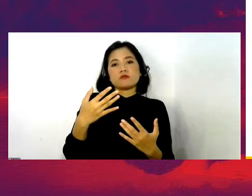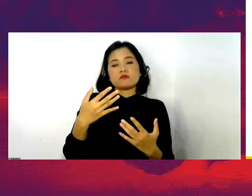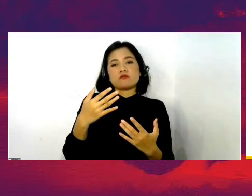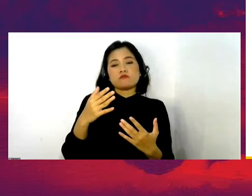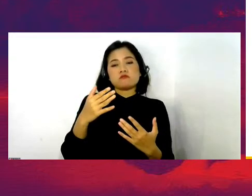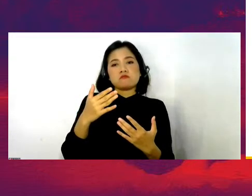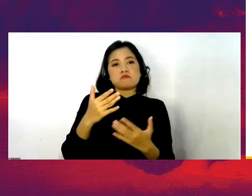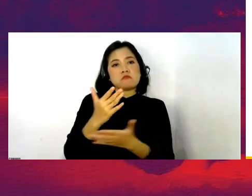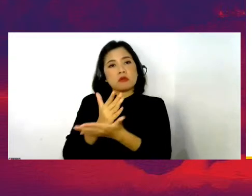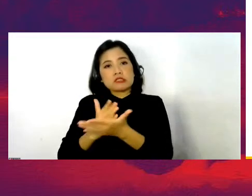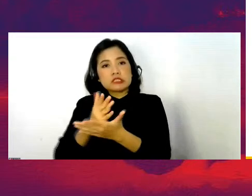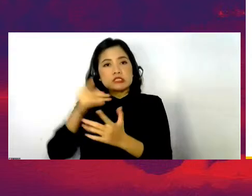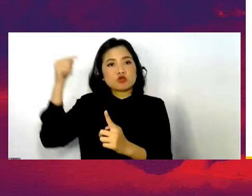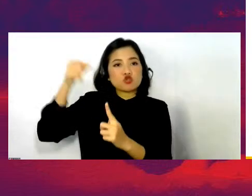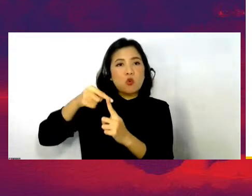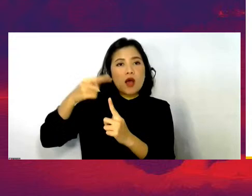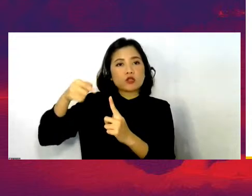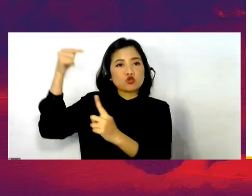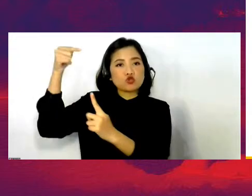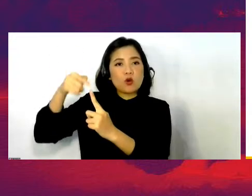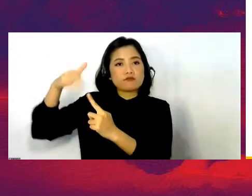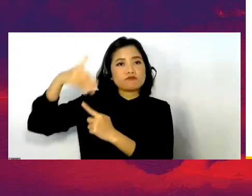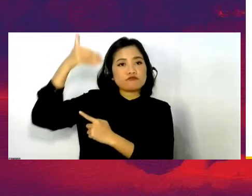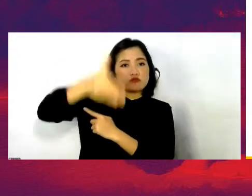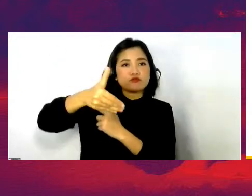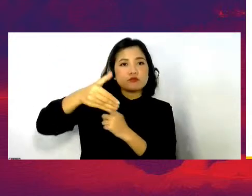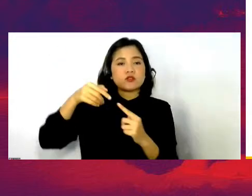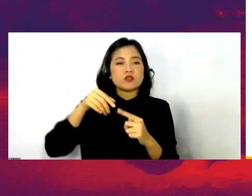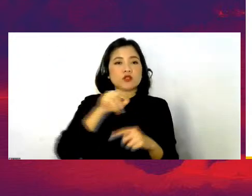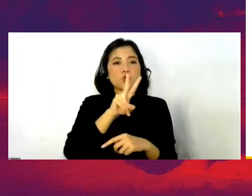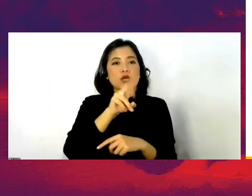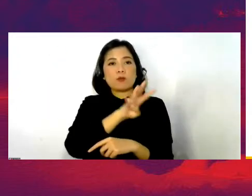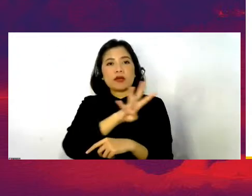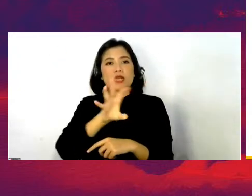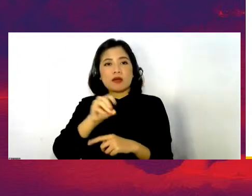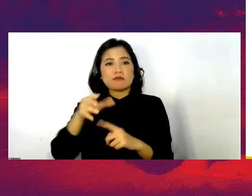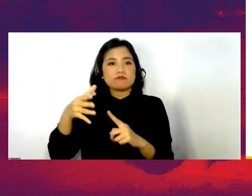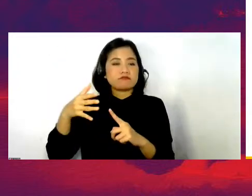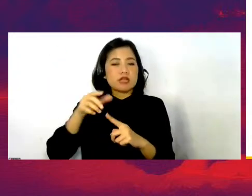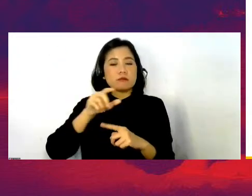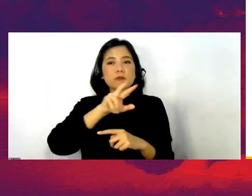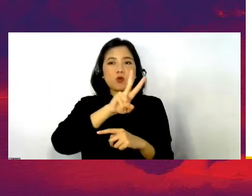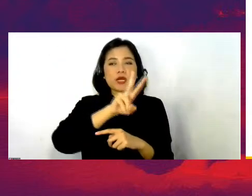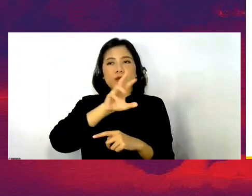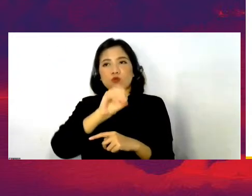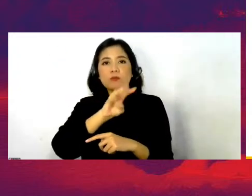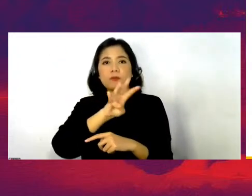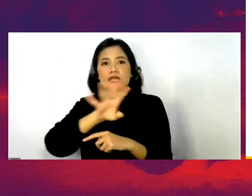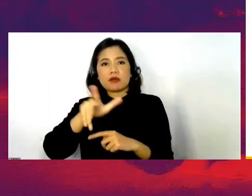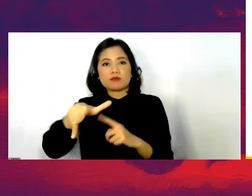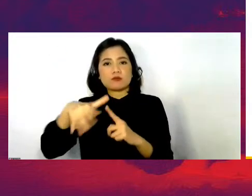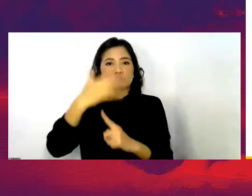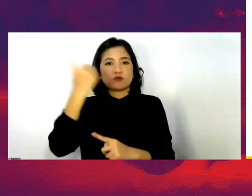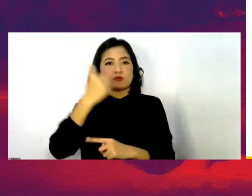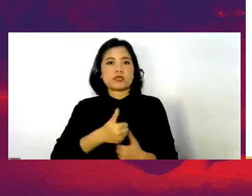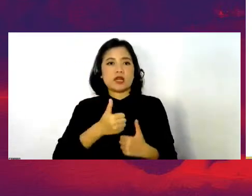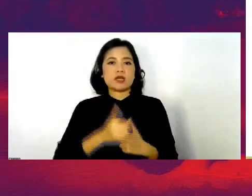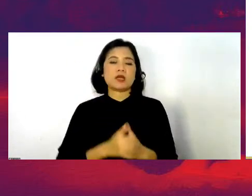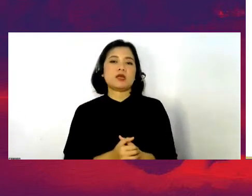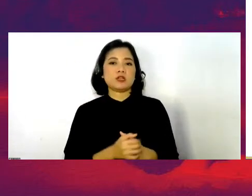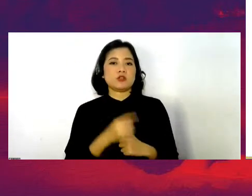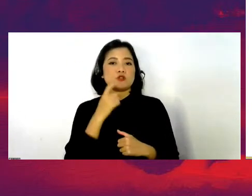goal in 2045 to be developed economy. Now, just slightly to go to the crisis of pandemic